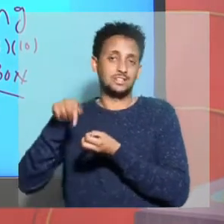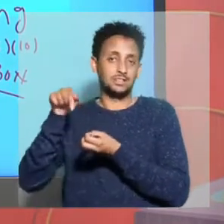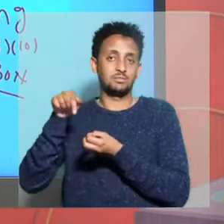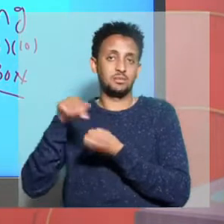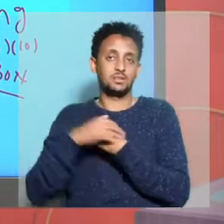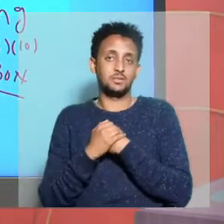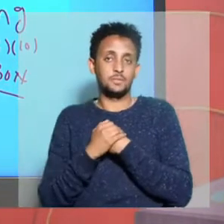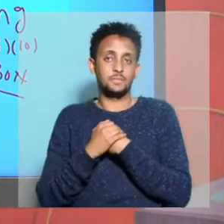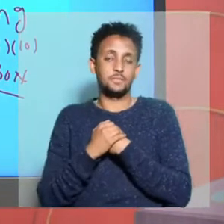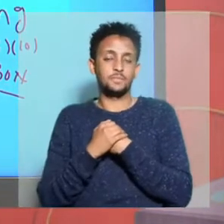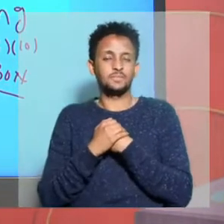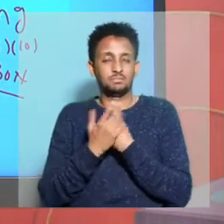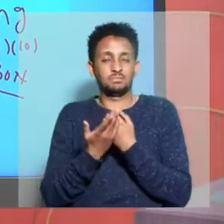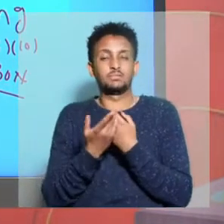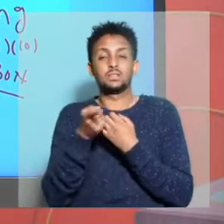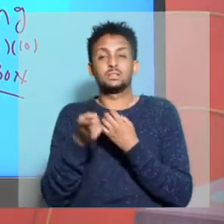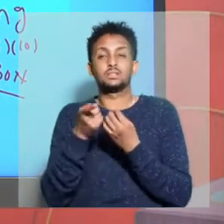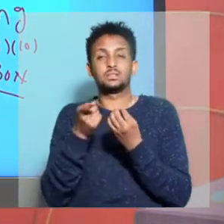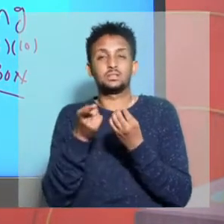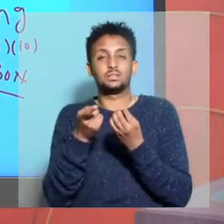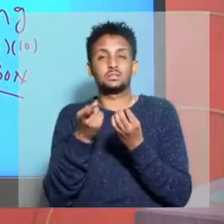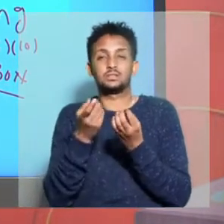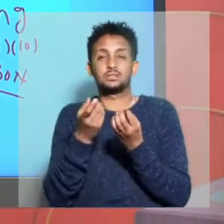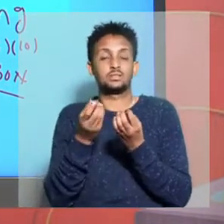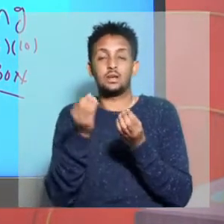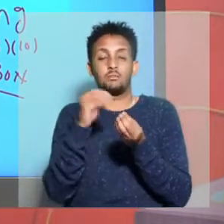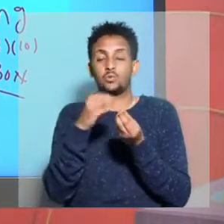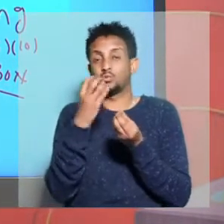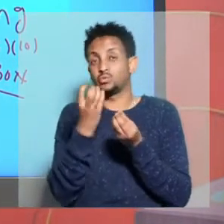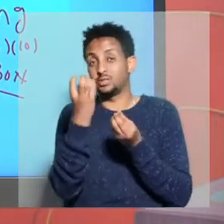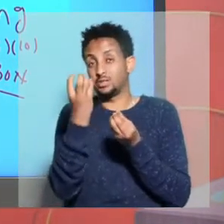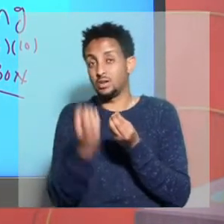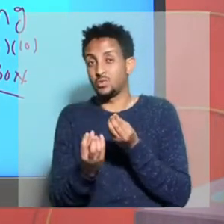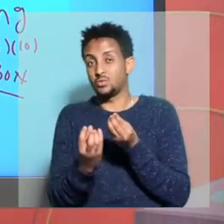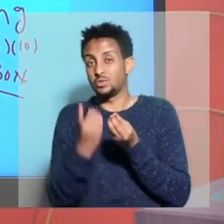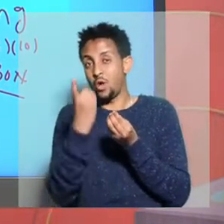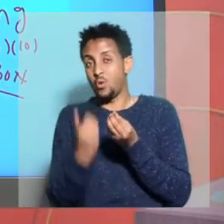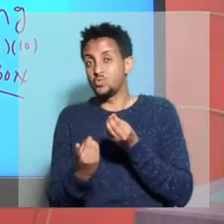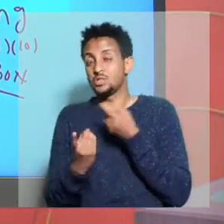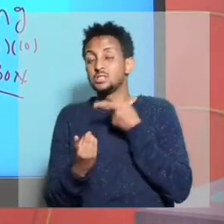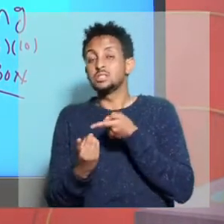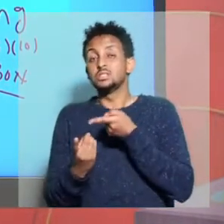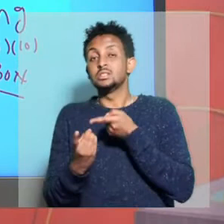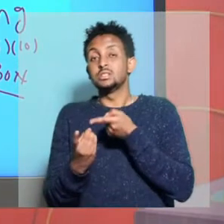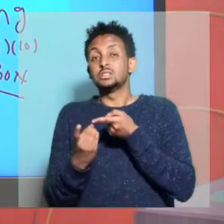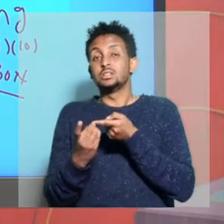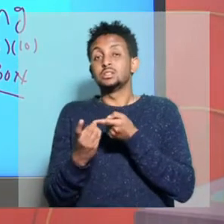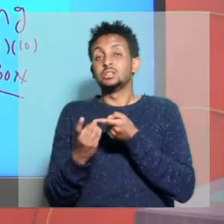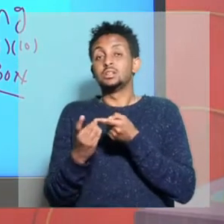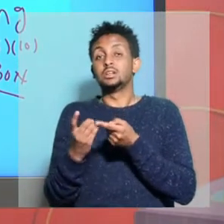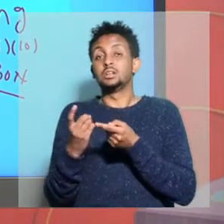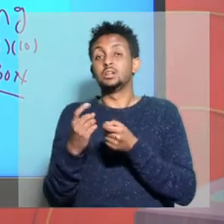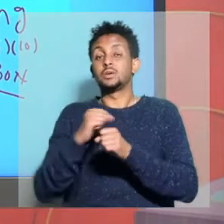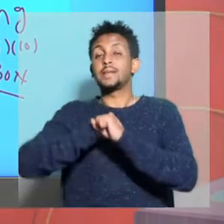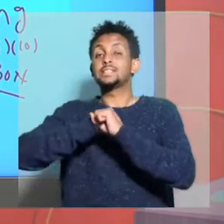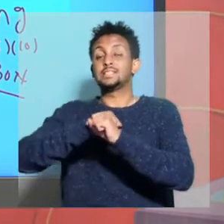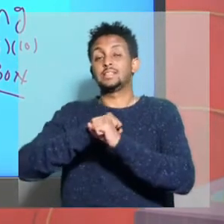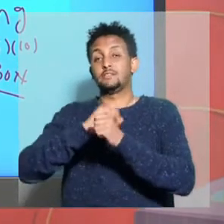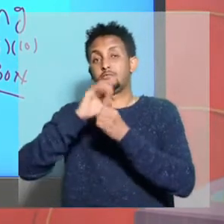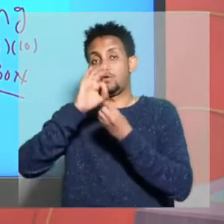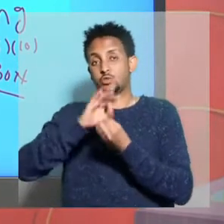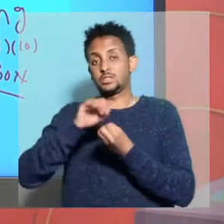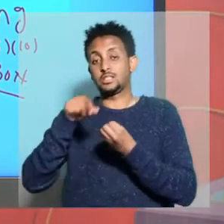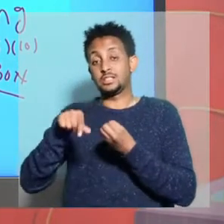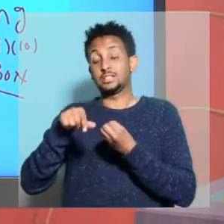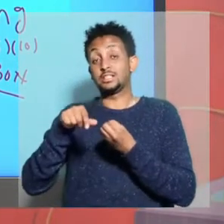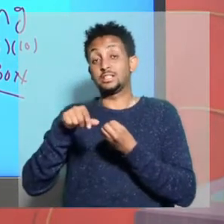mass. While this amount of force is exerted downward, there should be a resisting force. There should be a force which